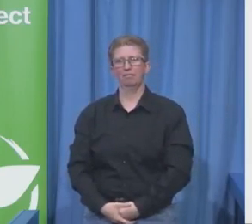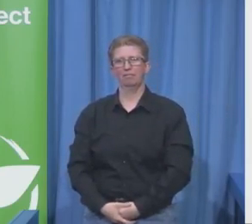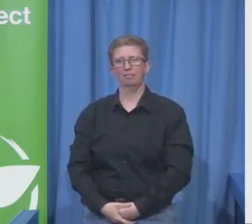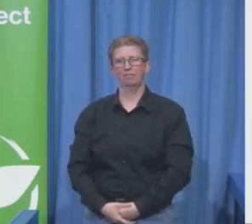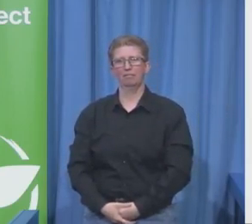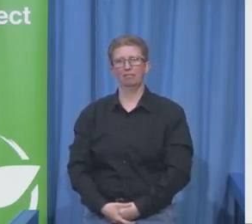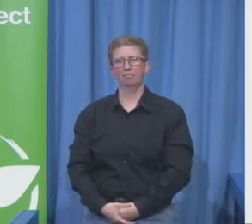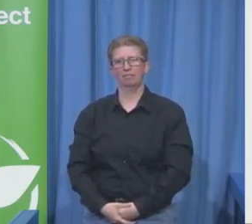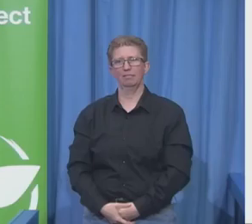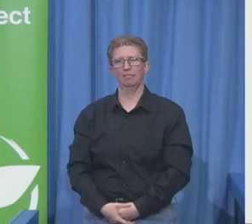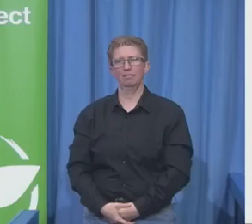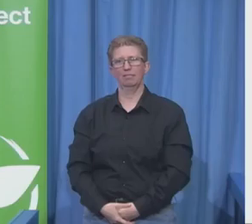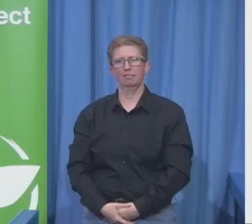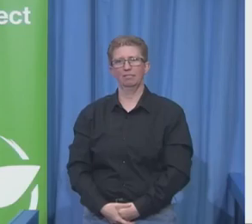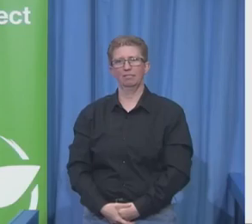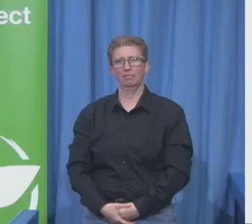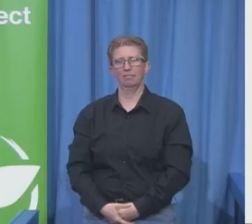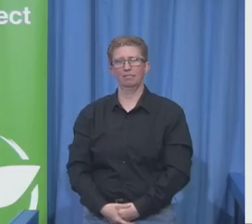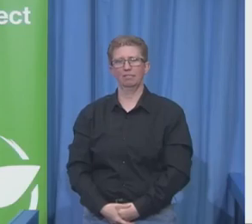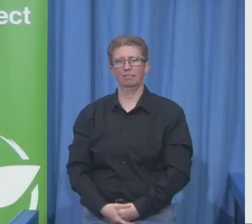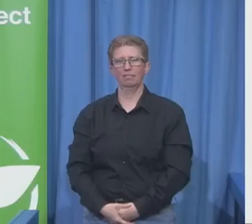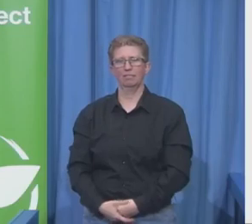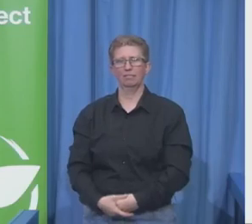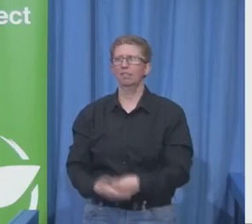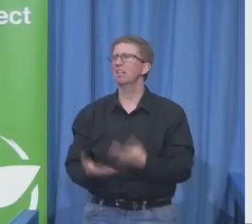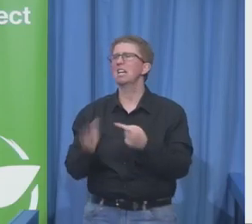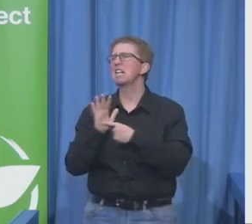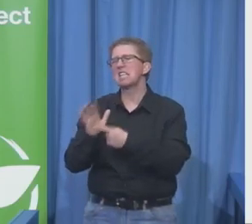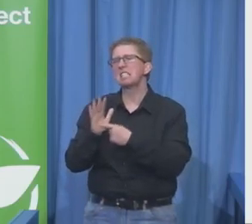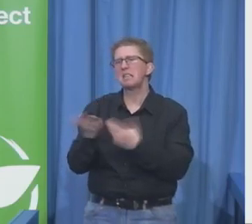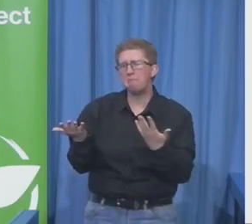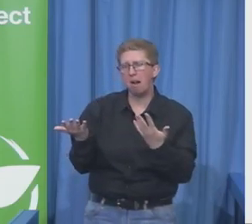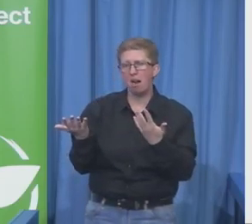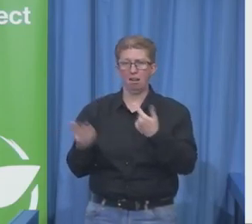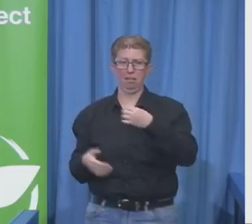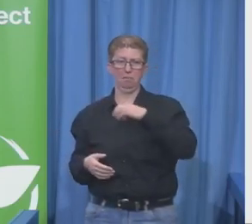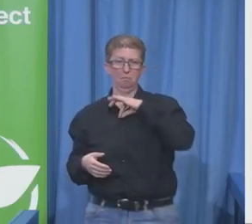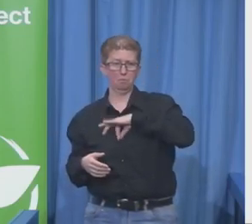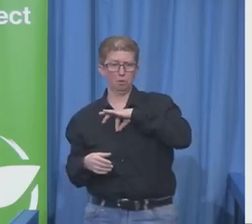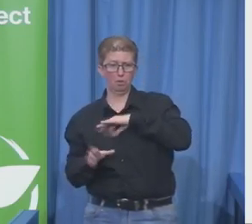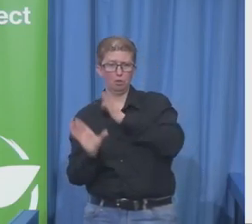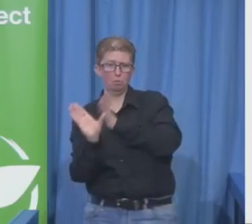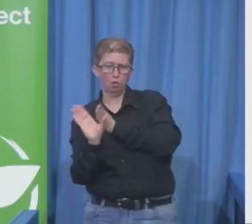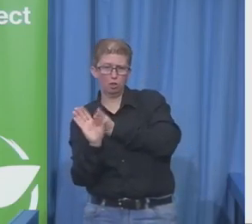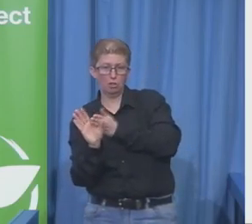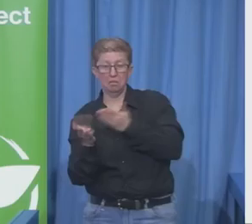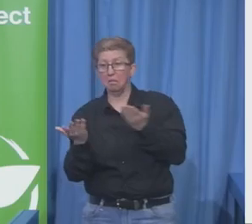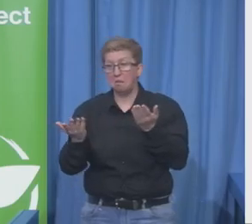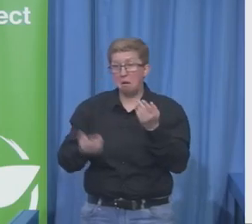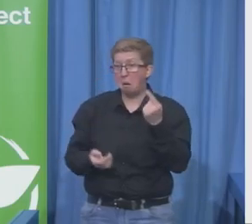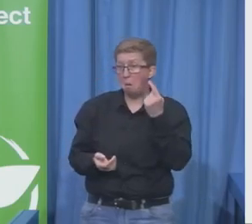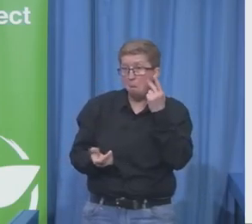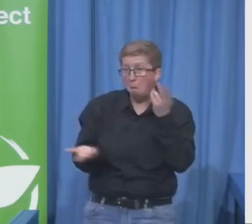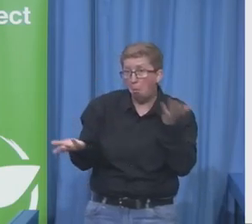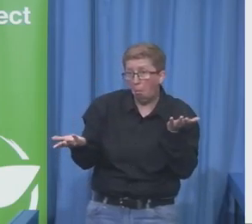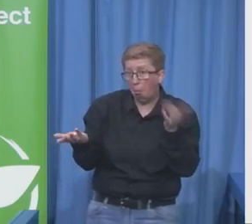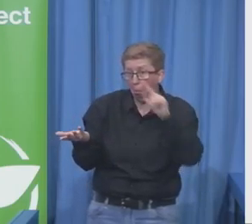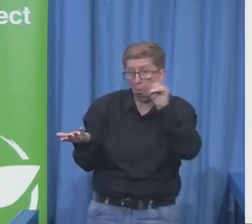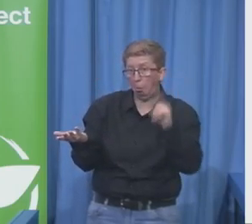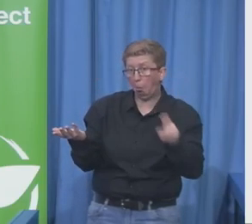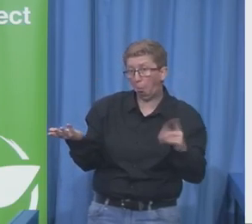From mental illness, and then later on what happened, because of his hallucinations, he talked about